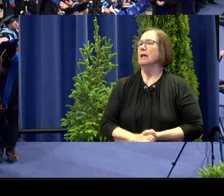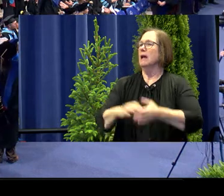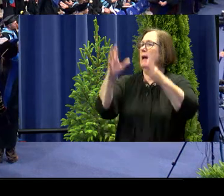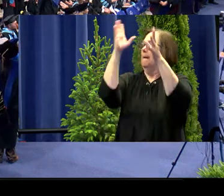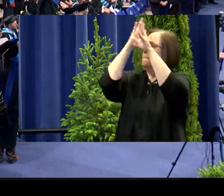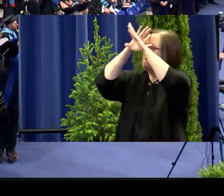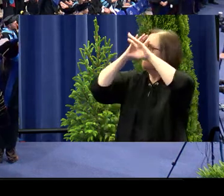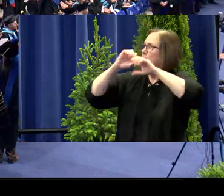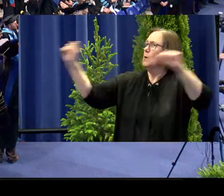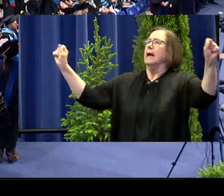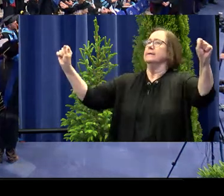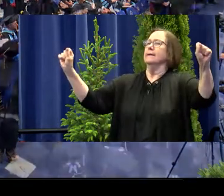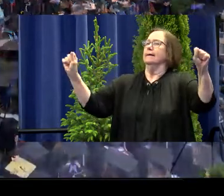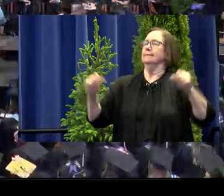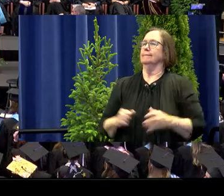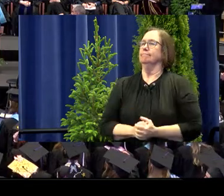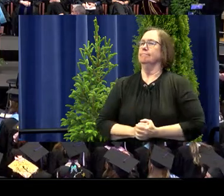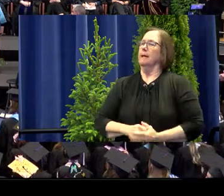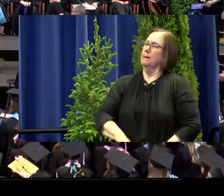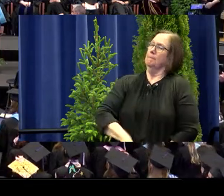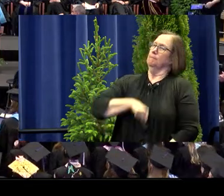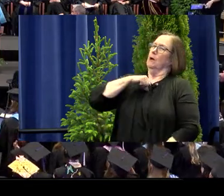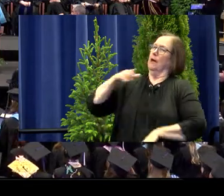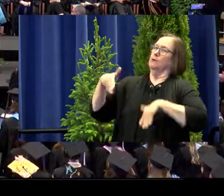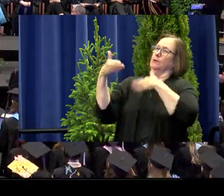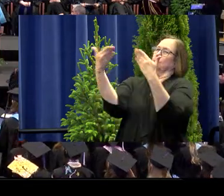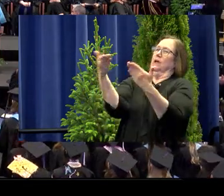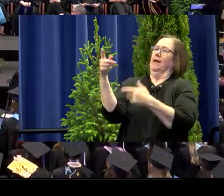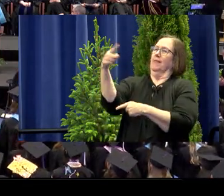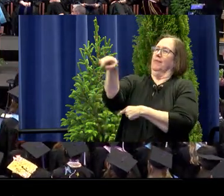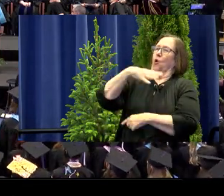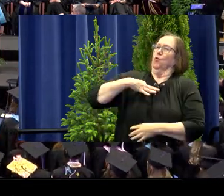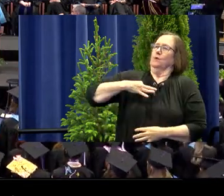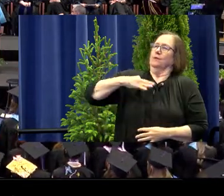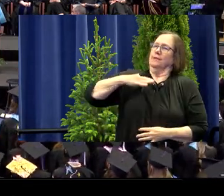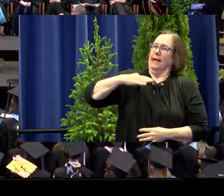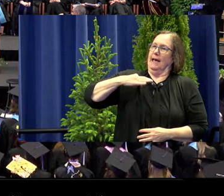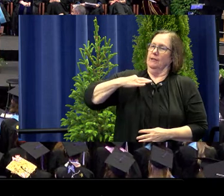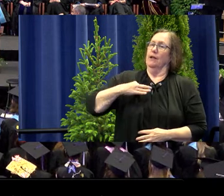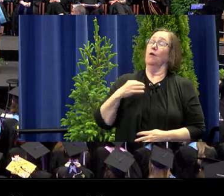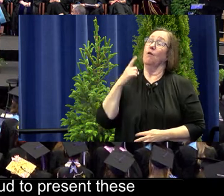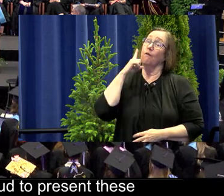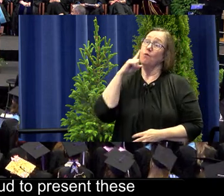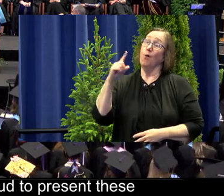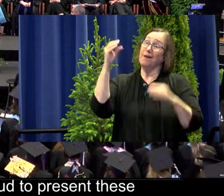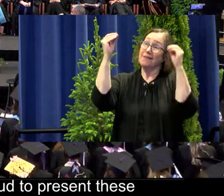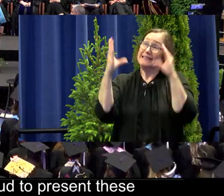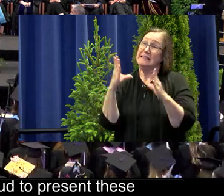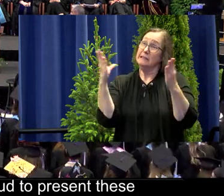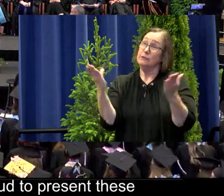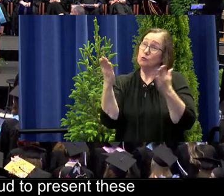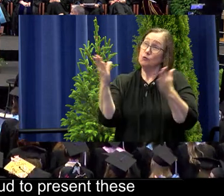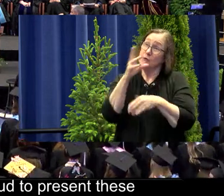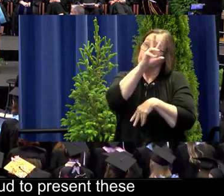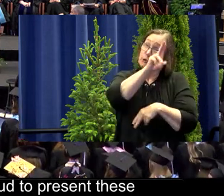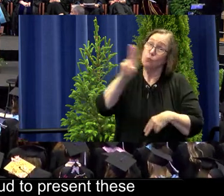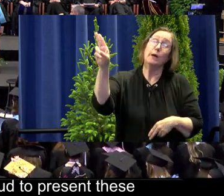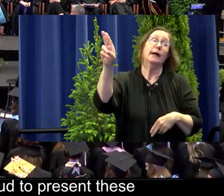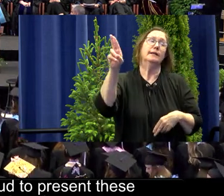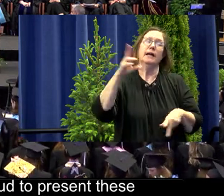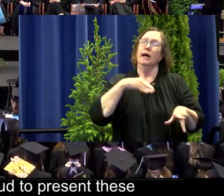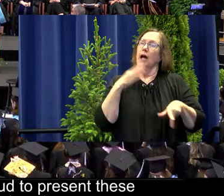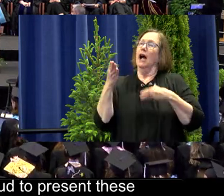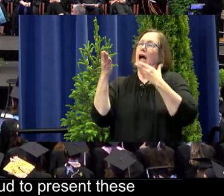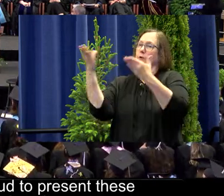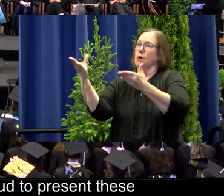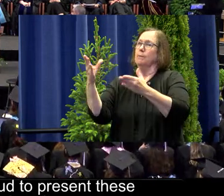President Randhawa, I am proud to present these candidates, and on behalf of the faculty of Western Washington University, I